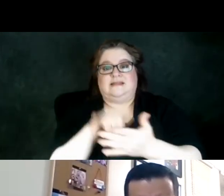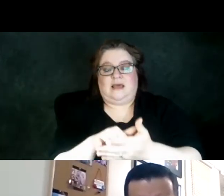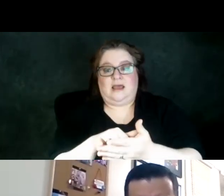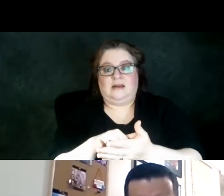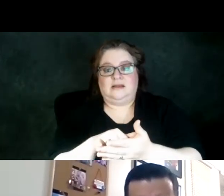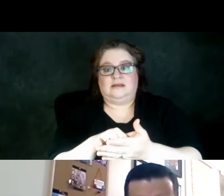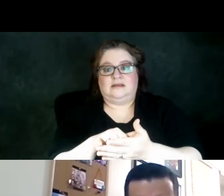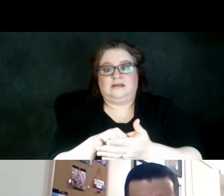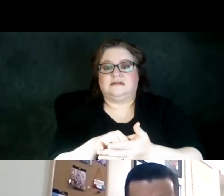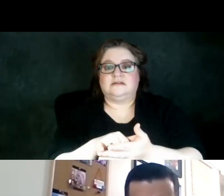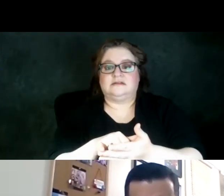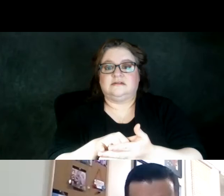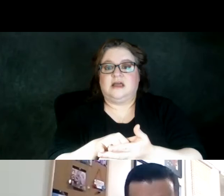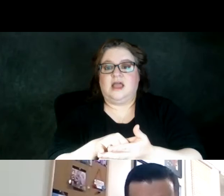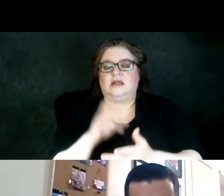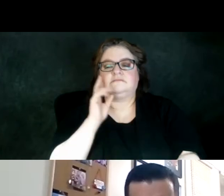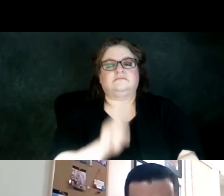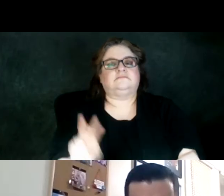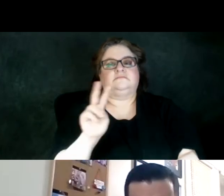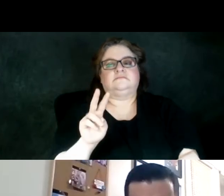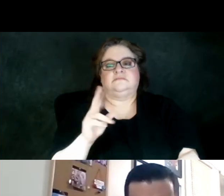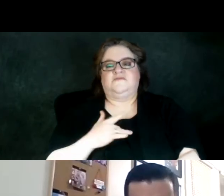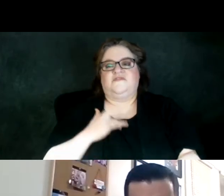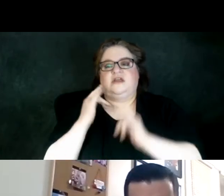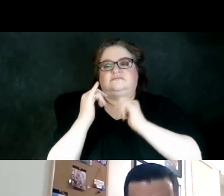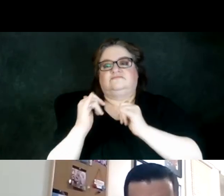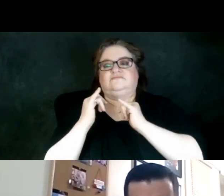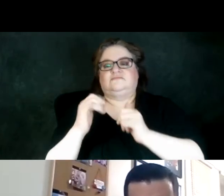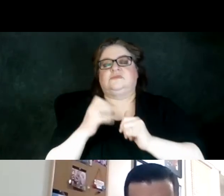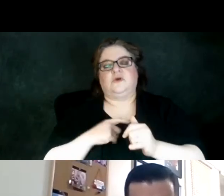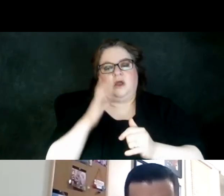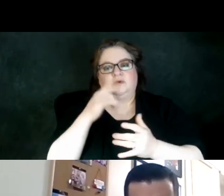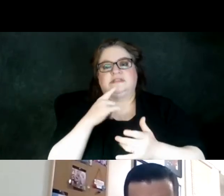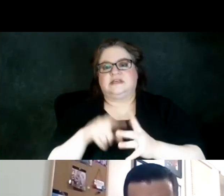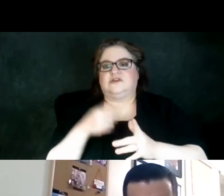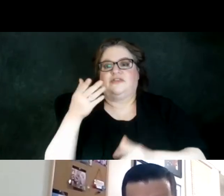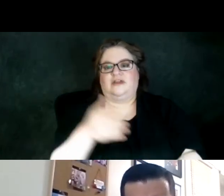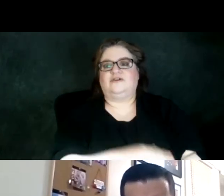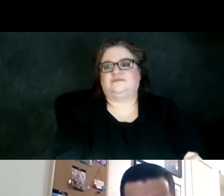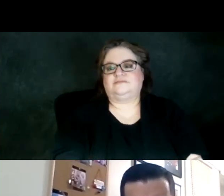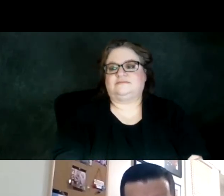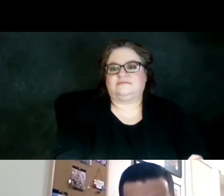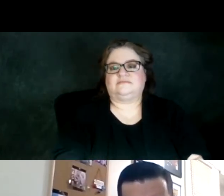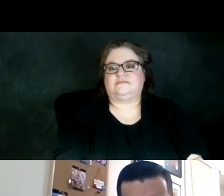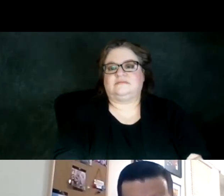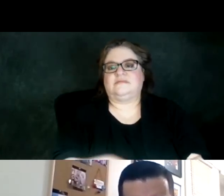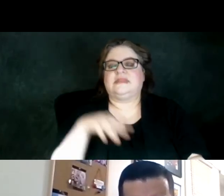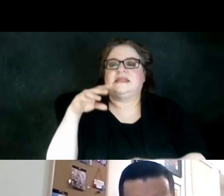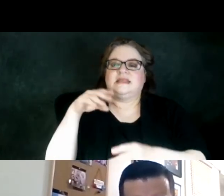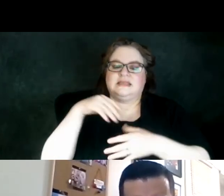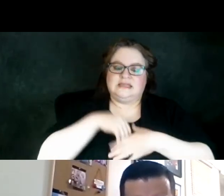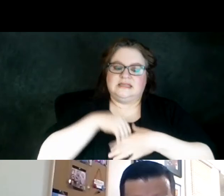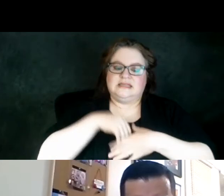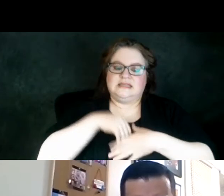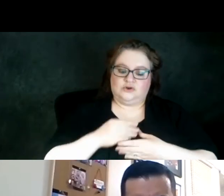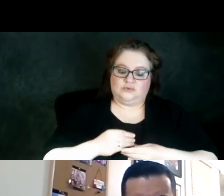detect that you are going through or feeling what they feel. So I would say start there. Internal resolve